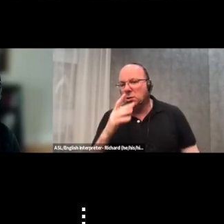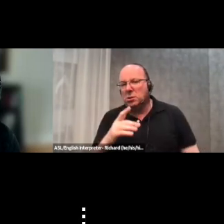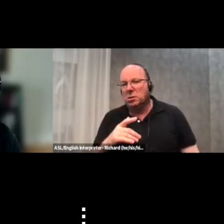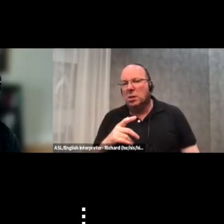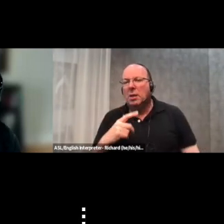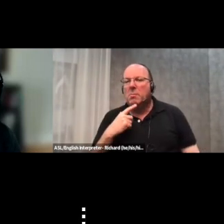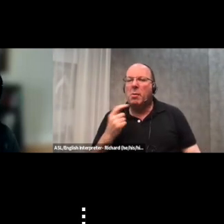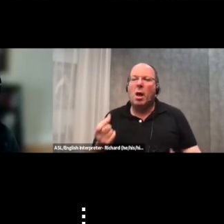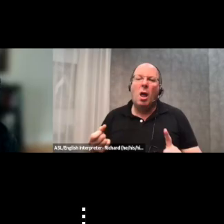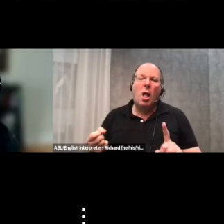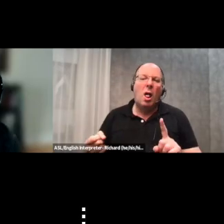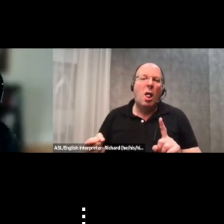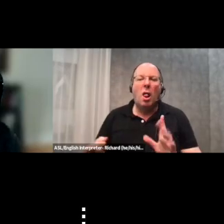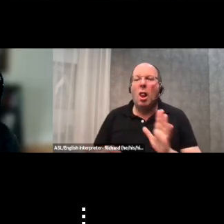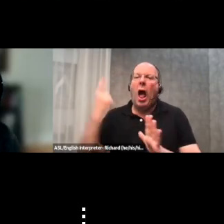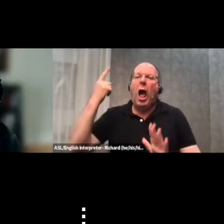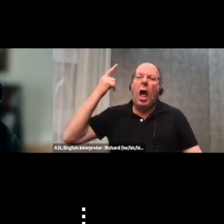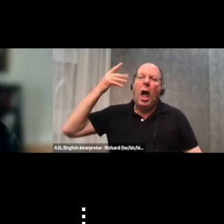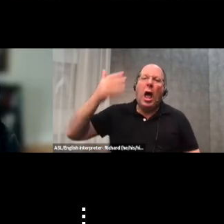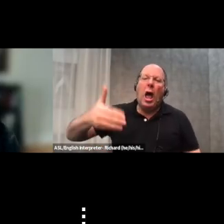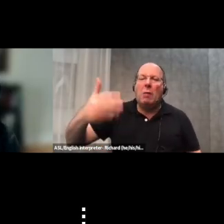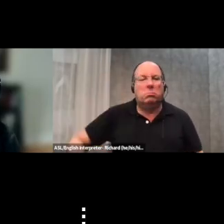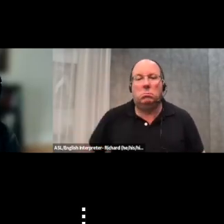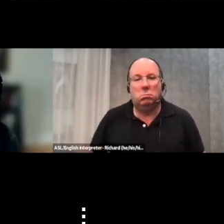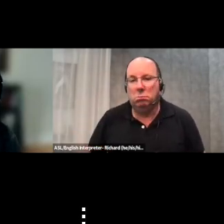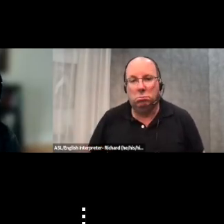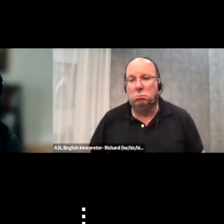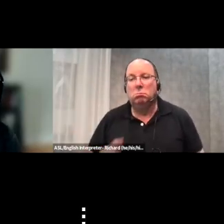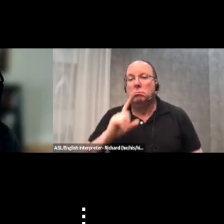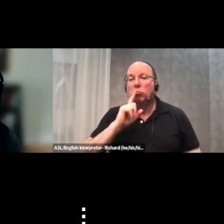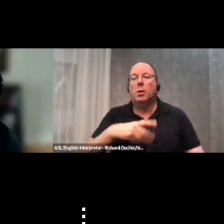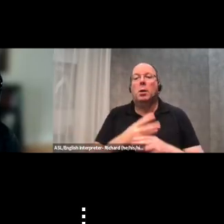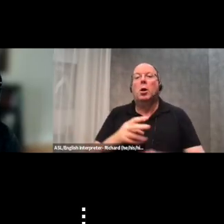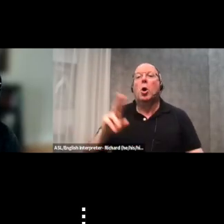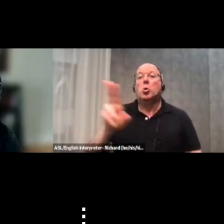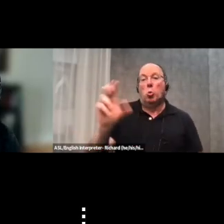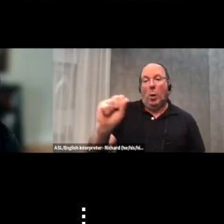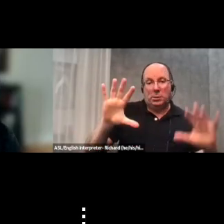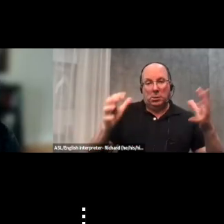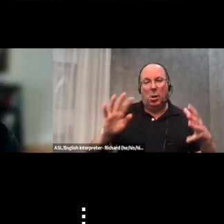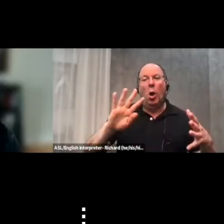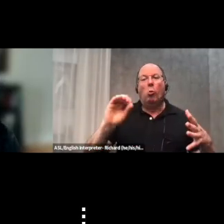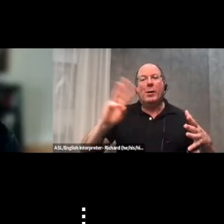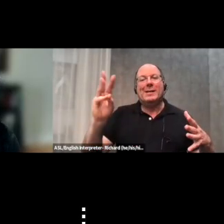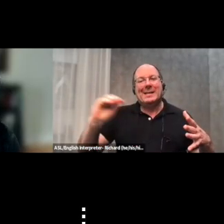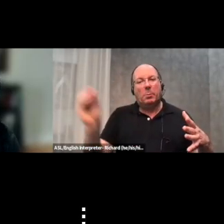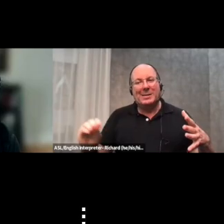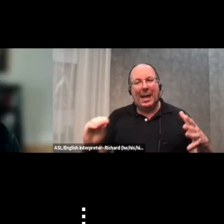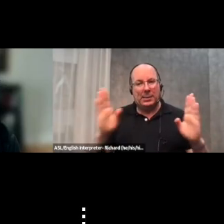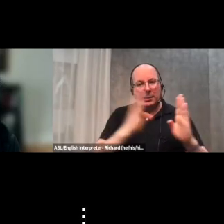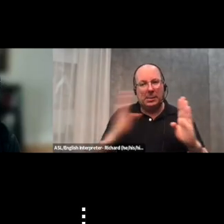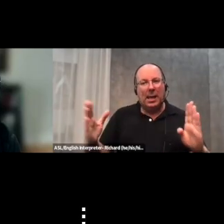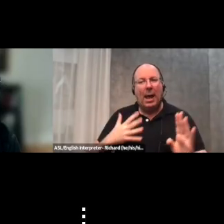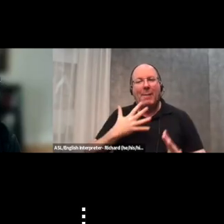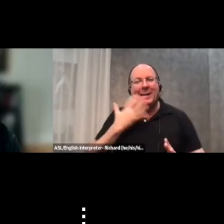anomaly. In reality, 40 to 60% of the US population has kinky fantasies. Now, they